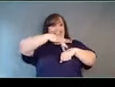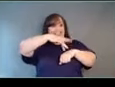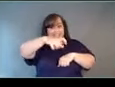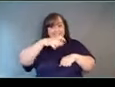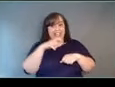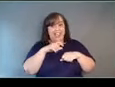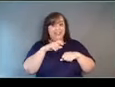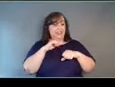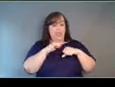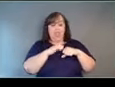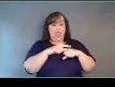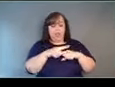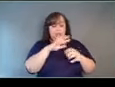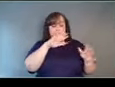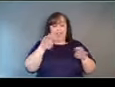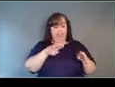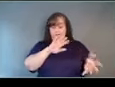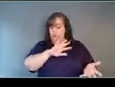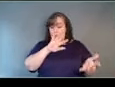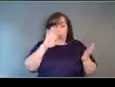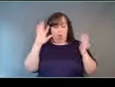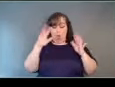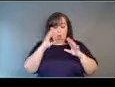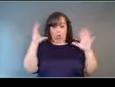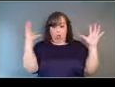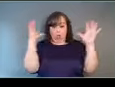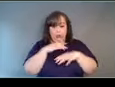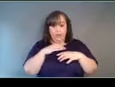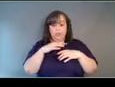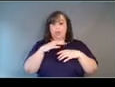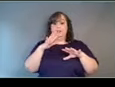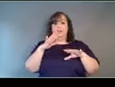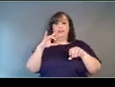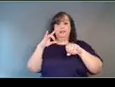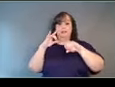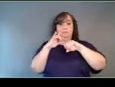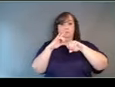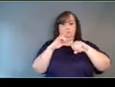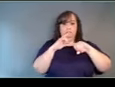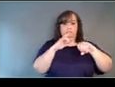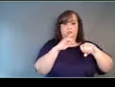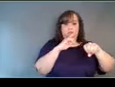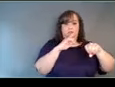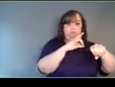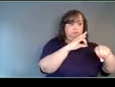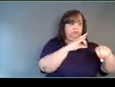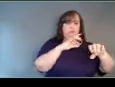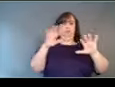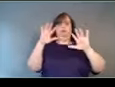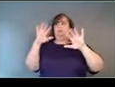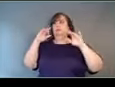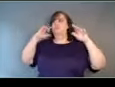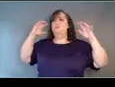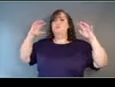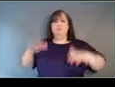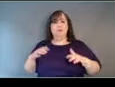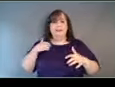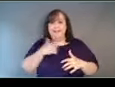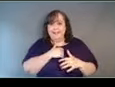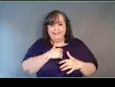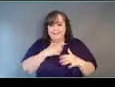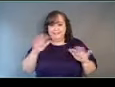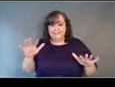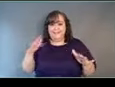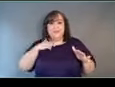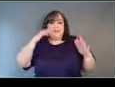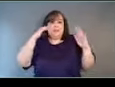totally bizarre way, right? The whole surface moved away and the spacecraft kept going inward, totally surprising people in terms of their